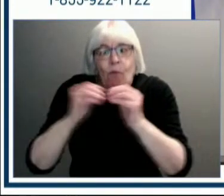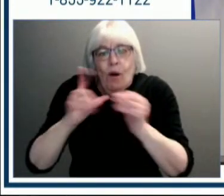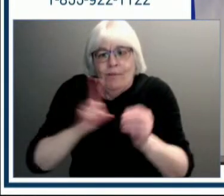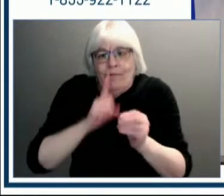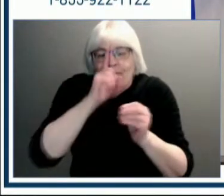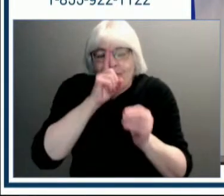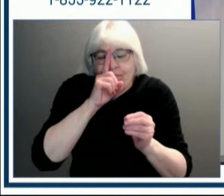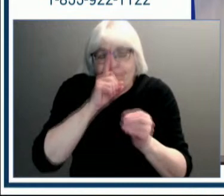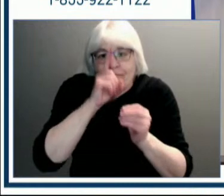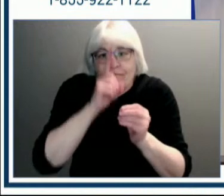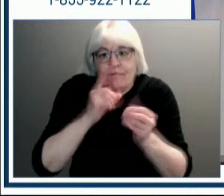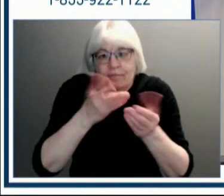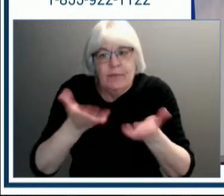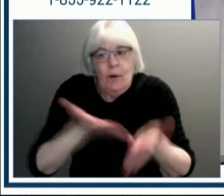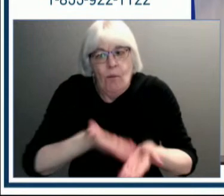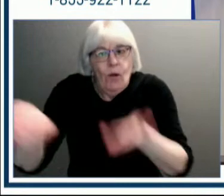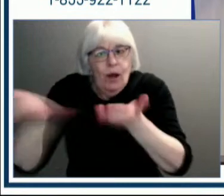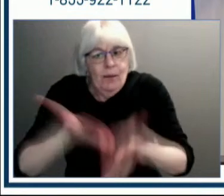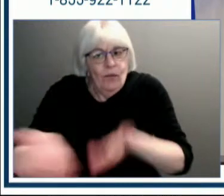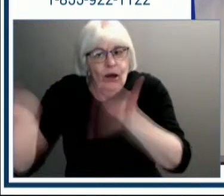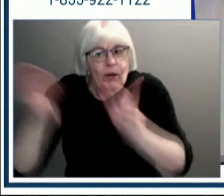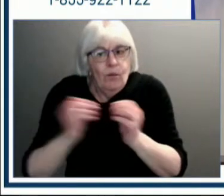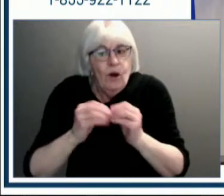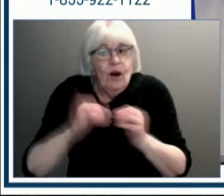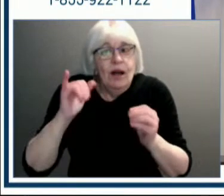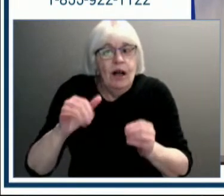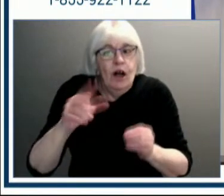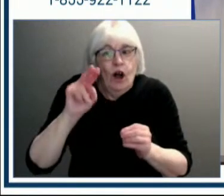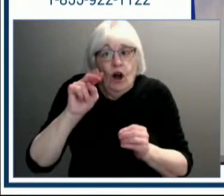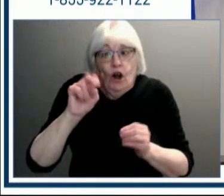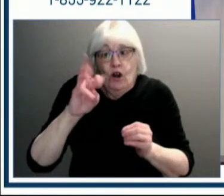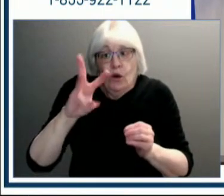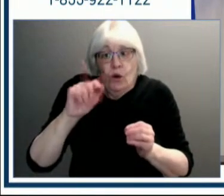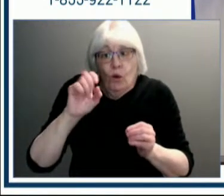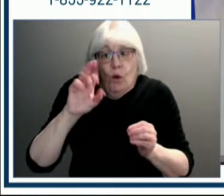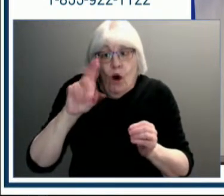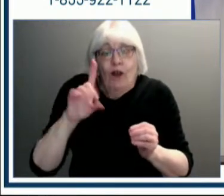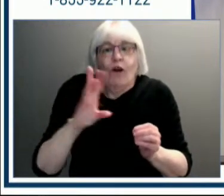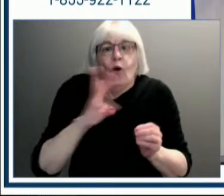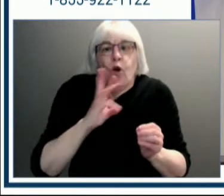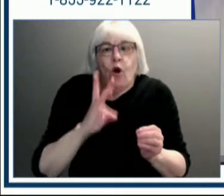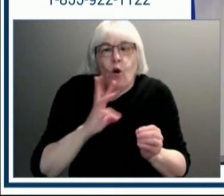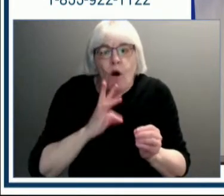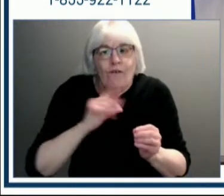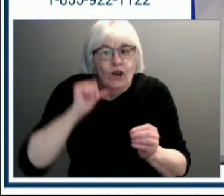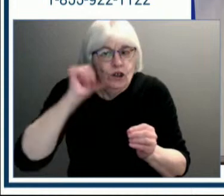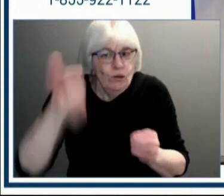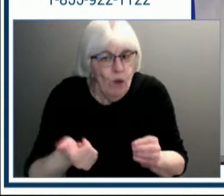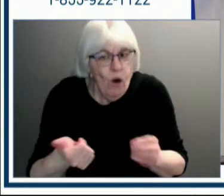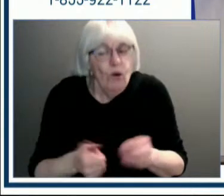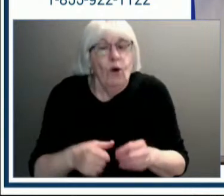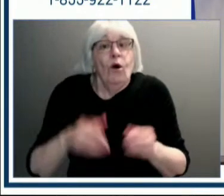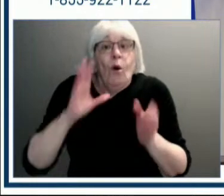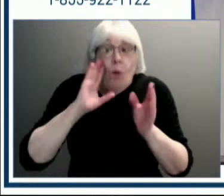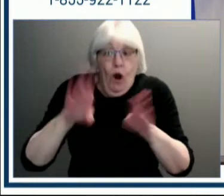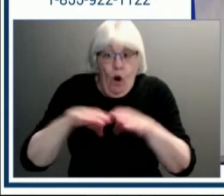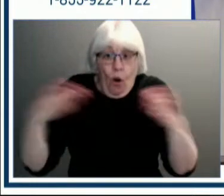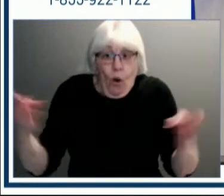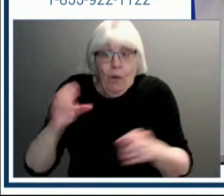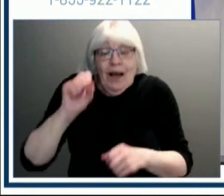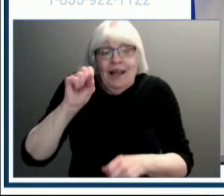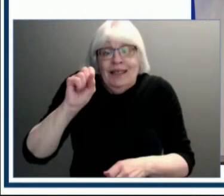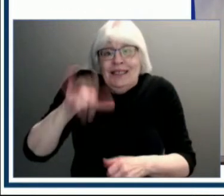today. One will open in Glace Bay tomorrow. Sydney Mines, member 2, plus mobile units to be on the ground hopefully by